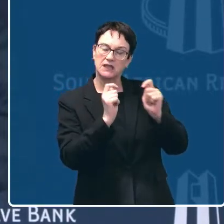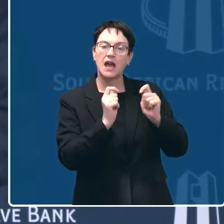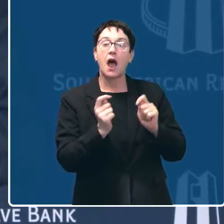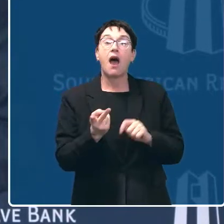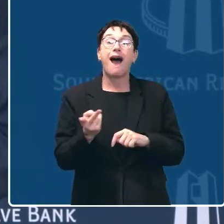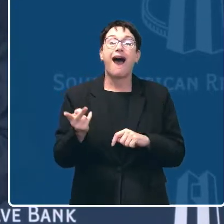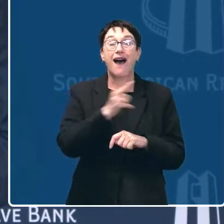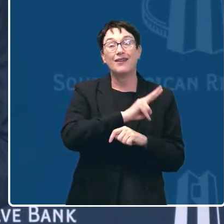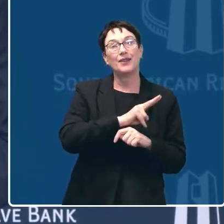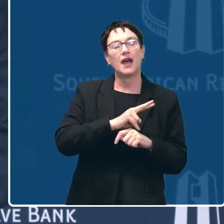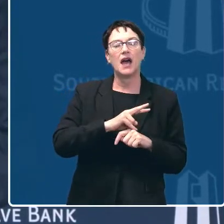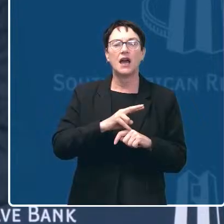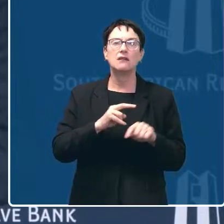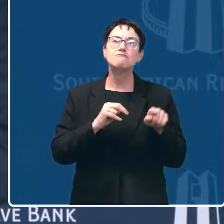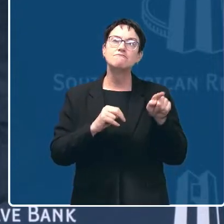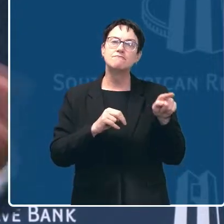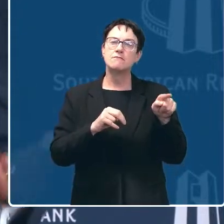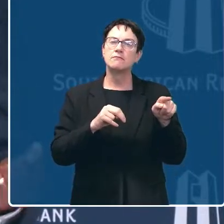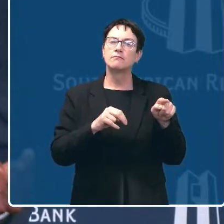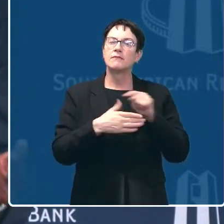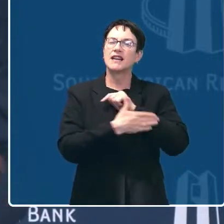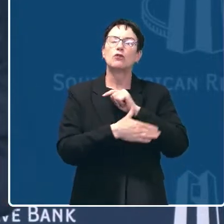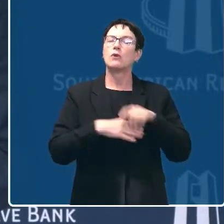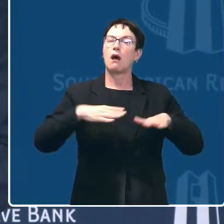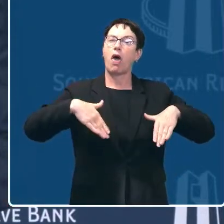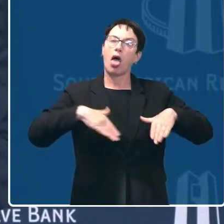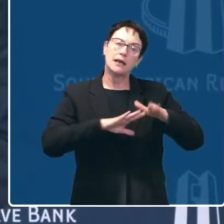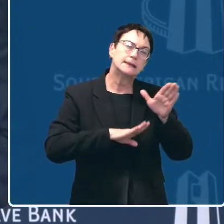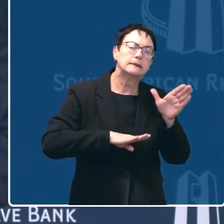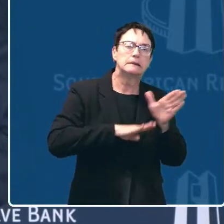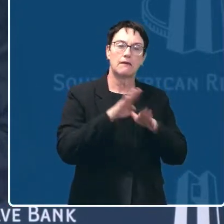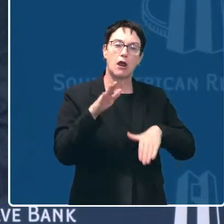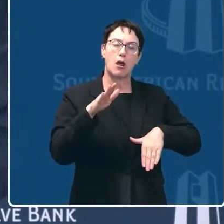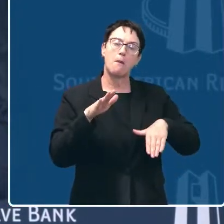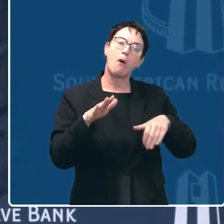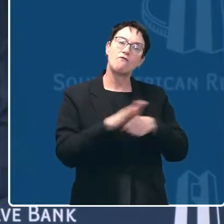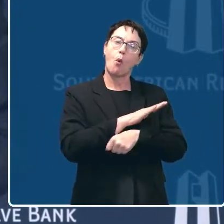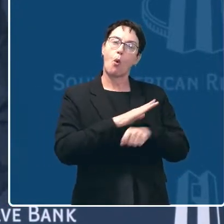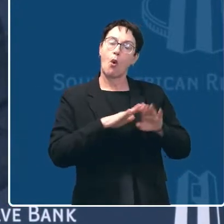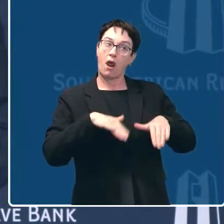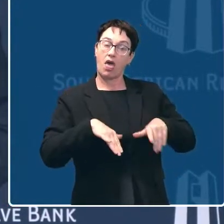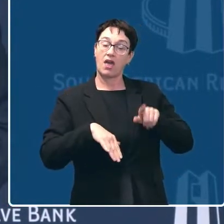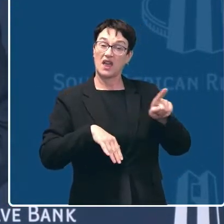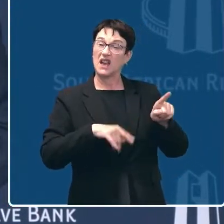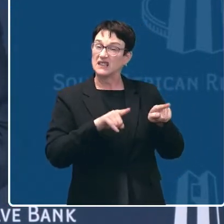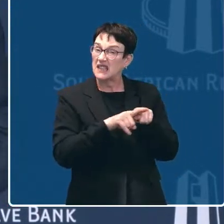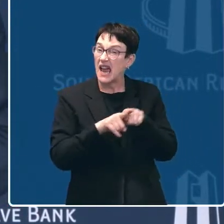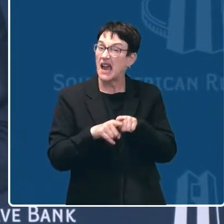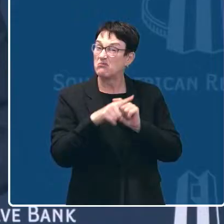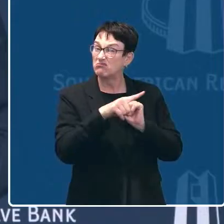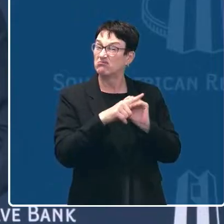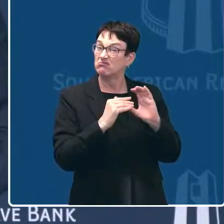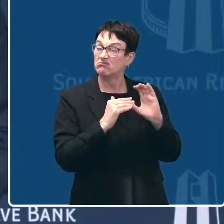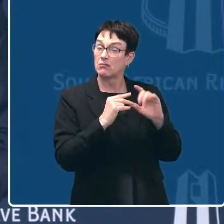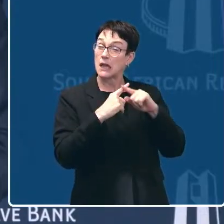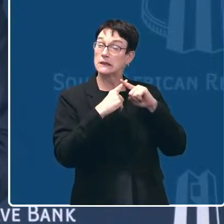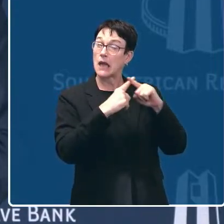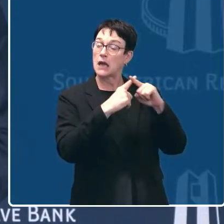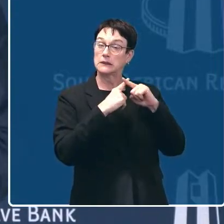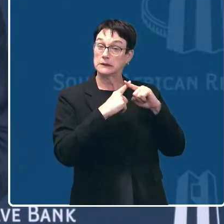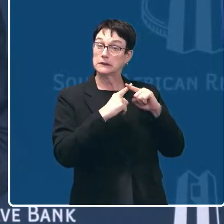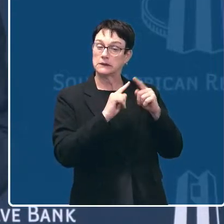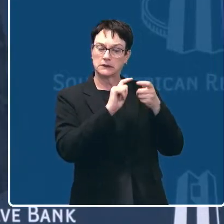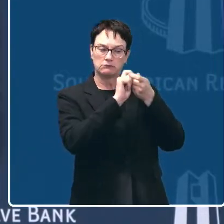but not emerging markets had also revised their targets, we can't find any country that had revised their target